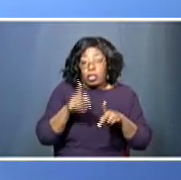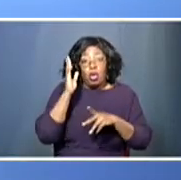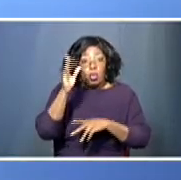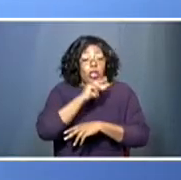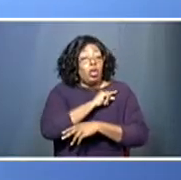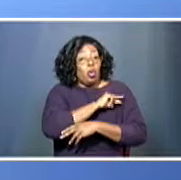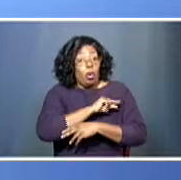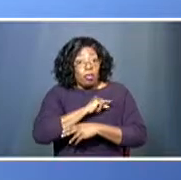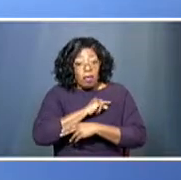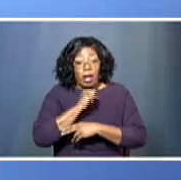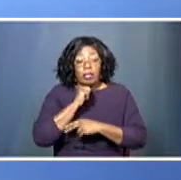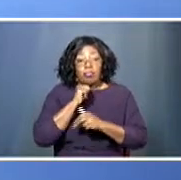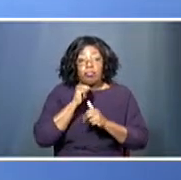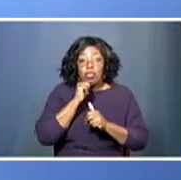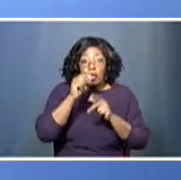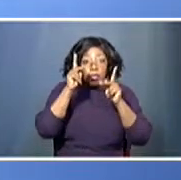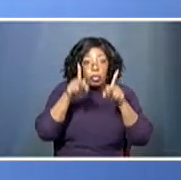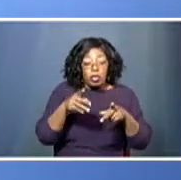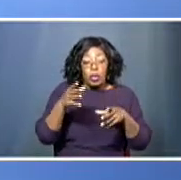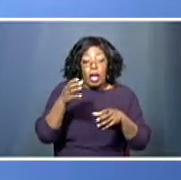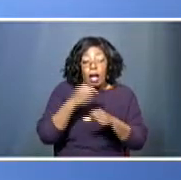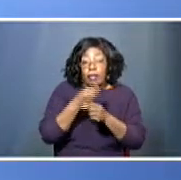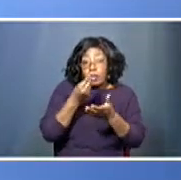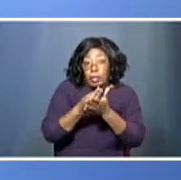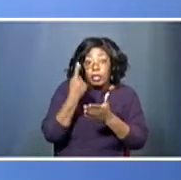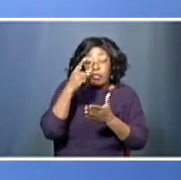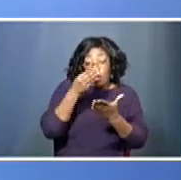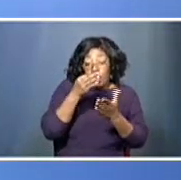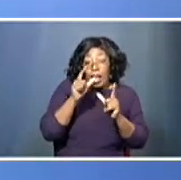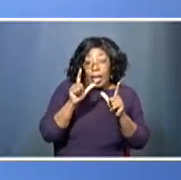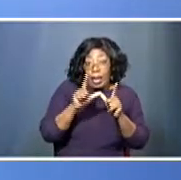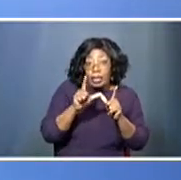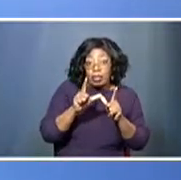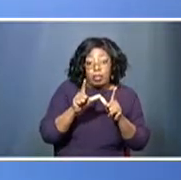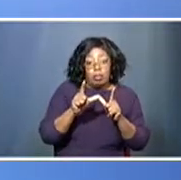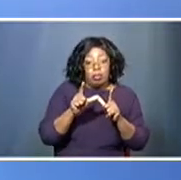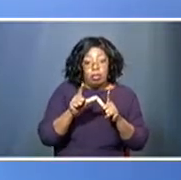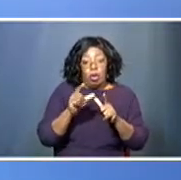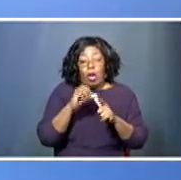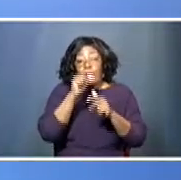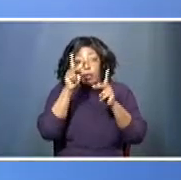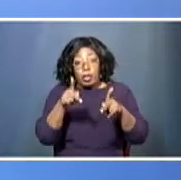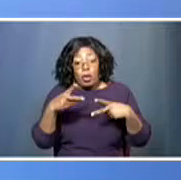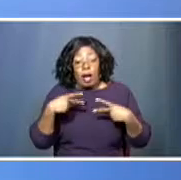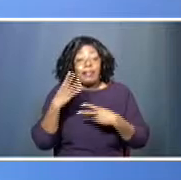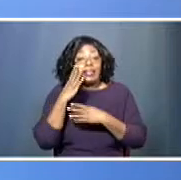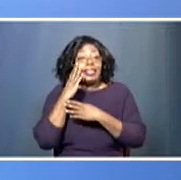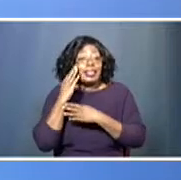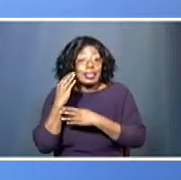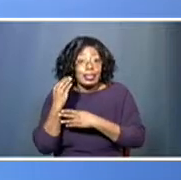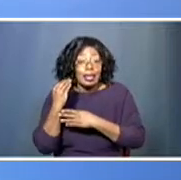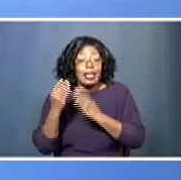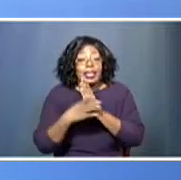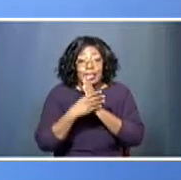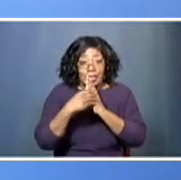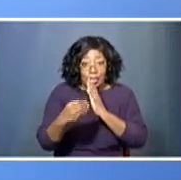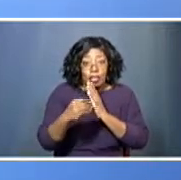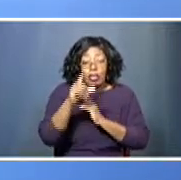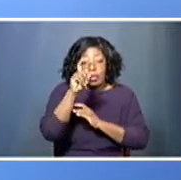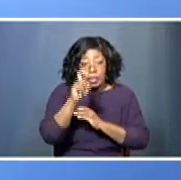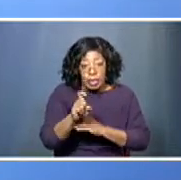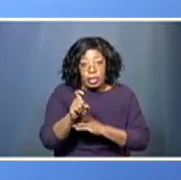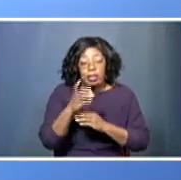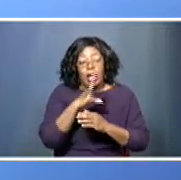for a license. Not everybody's going to be able to have the capital for a license. Not everybody's going to be able to have the expertise to put around to meet the requirements. But